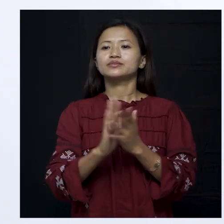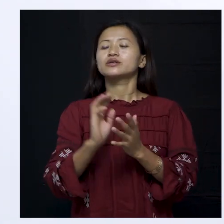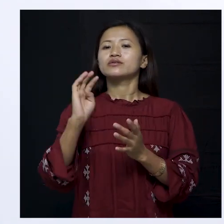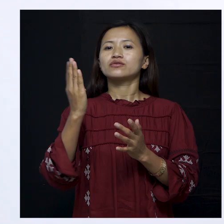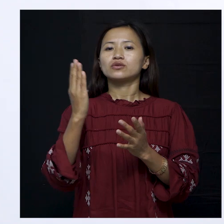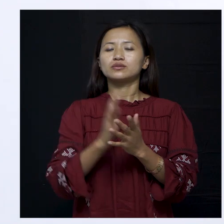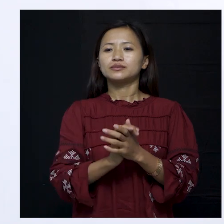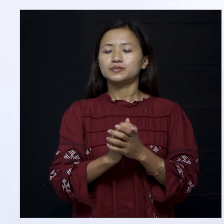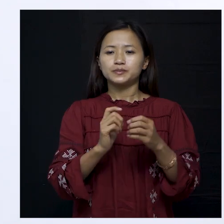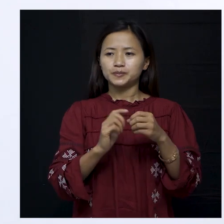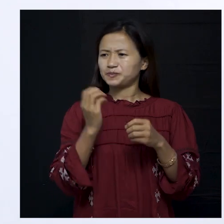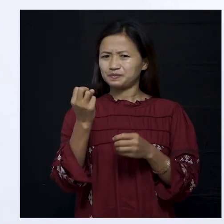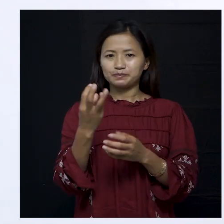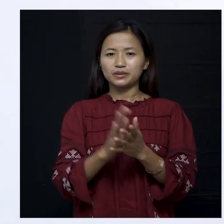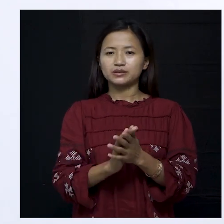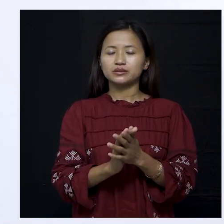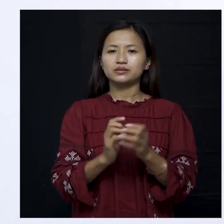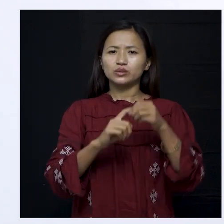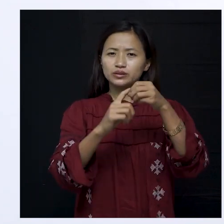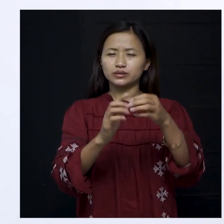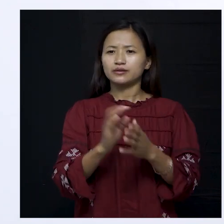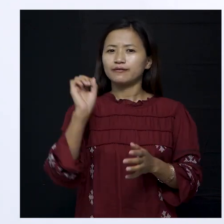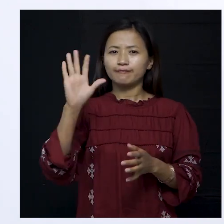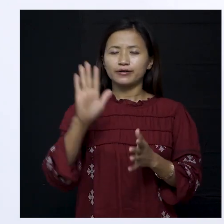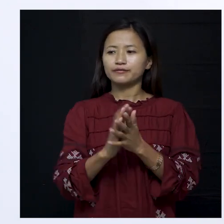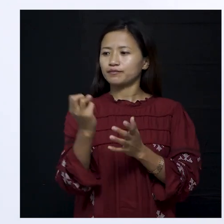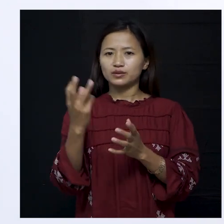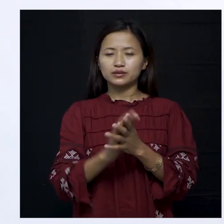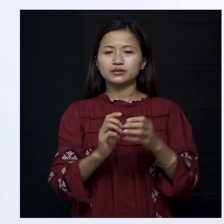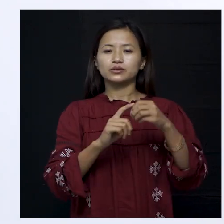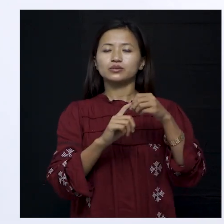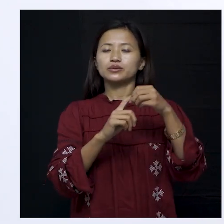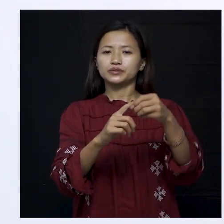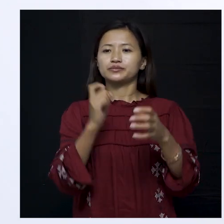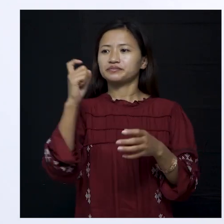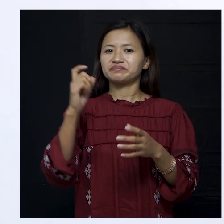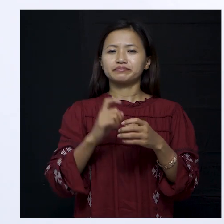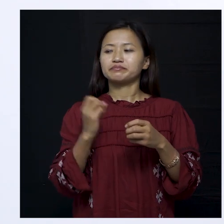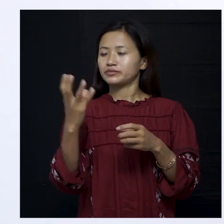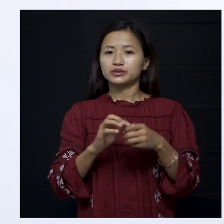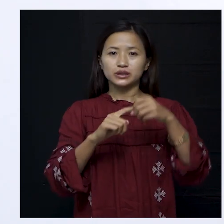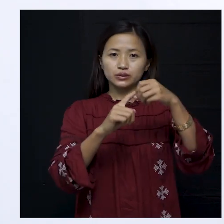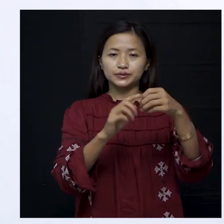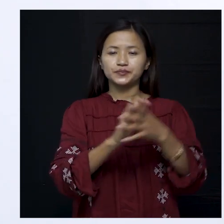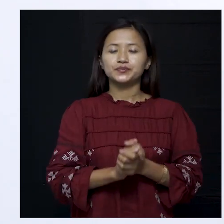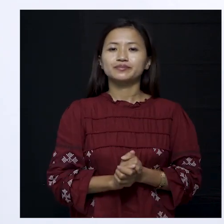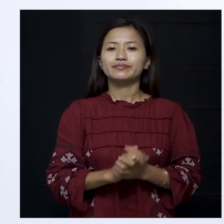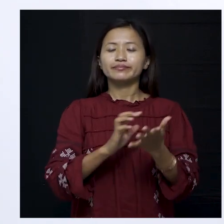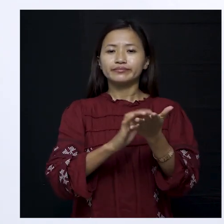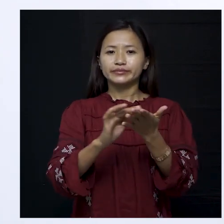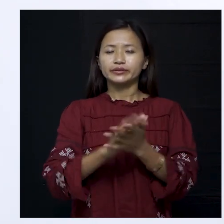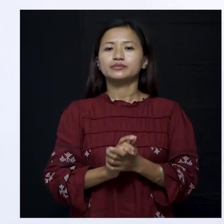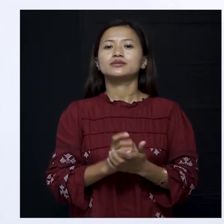4 marks questions, we have 5 marks questions, and also we have the 7 marks questions. We have already touched the